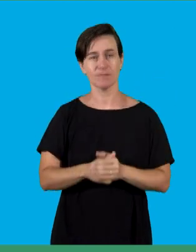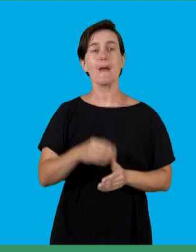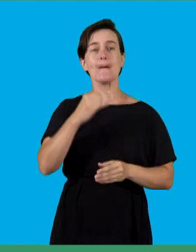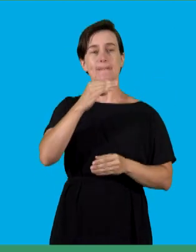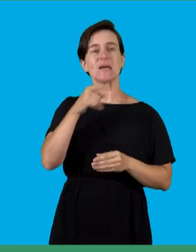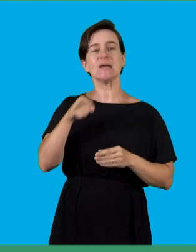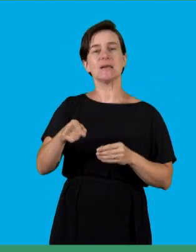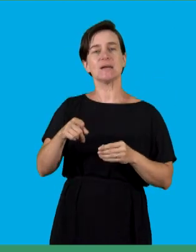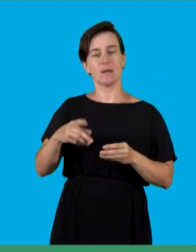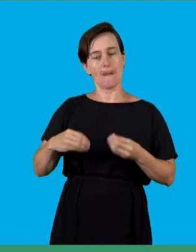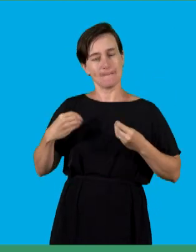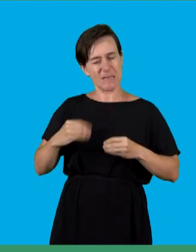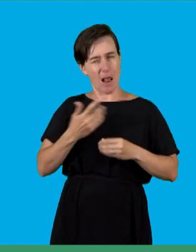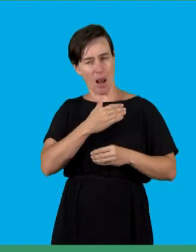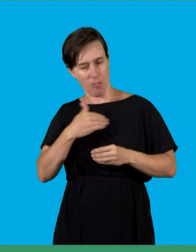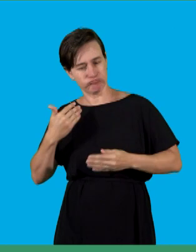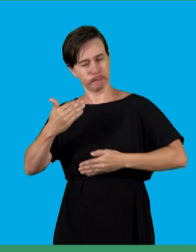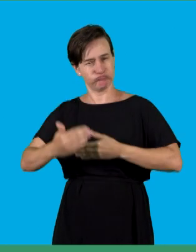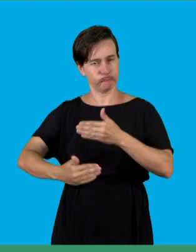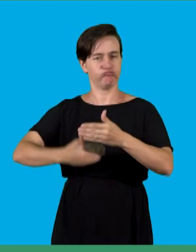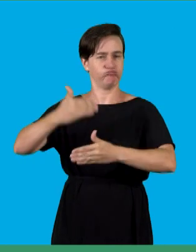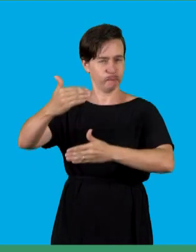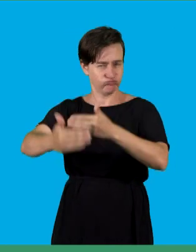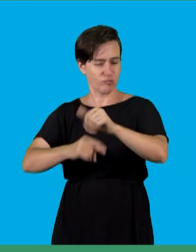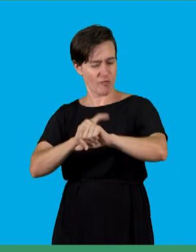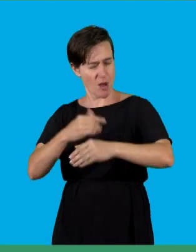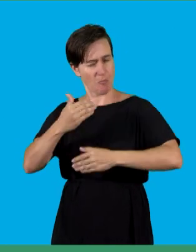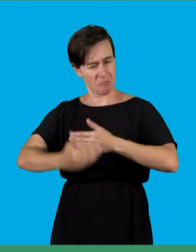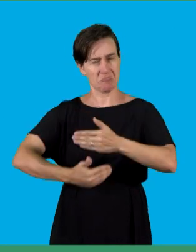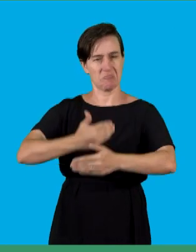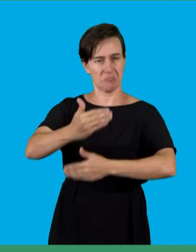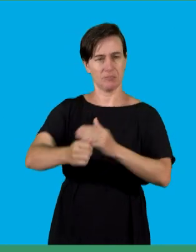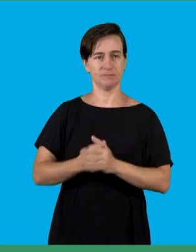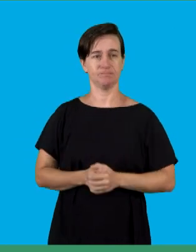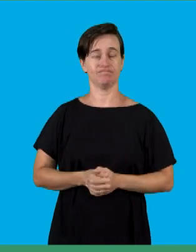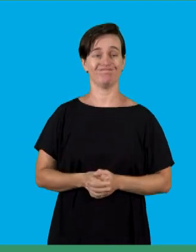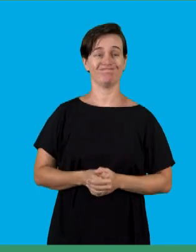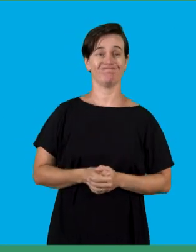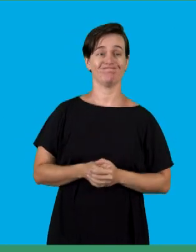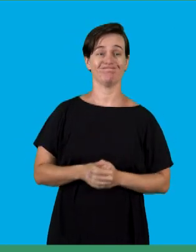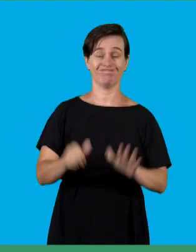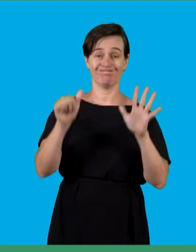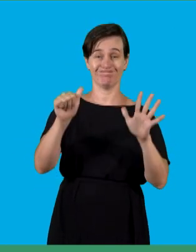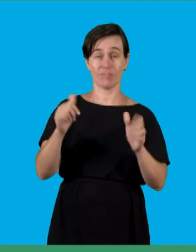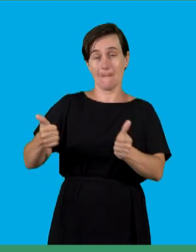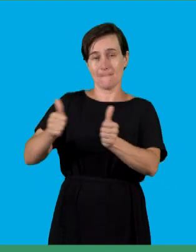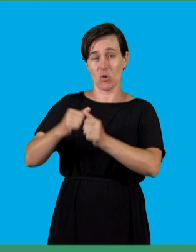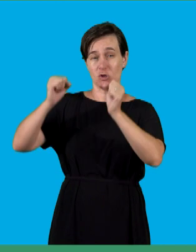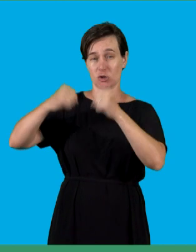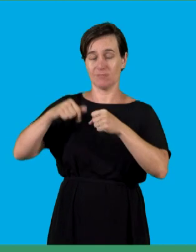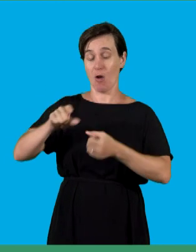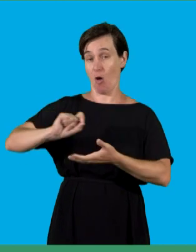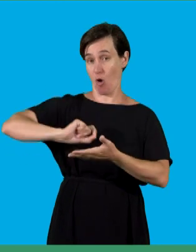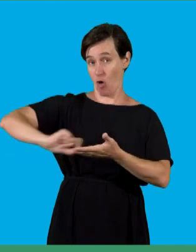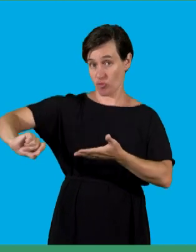means the existence or operation of a business over time. Partnership agreement, a contract